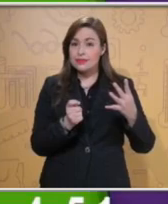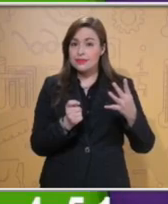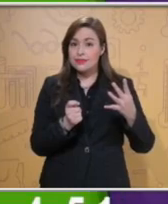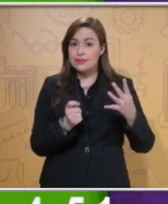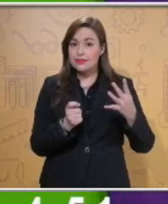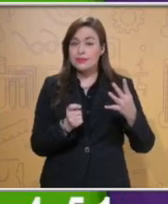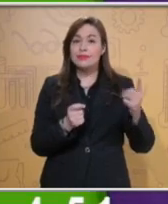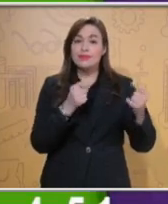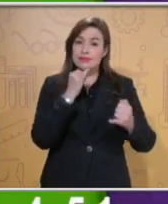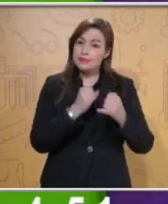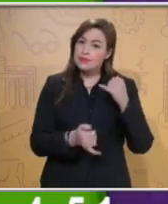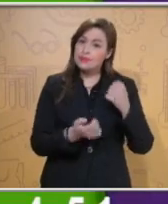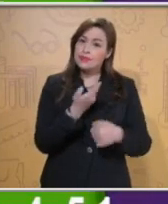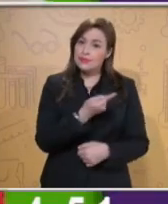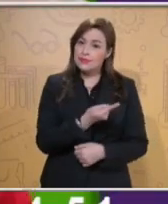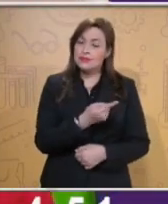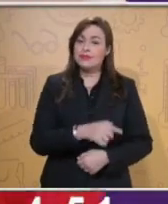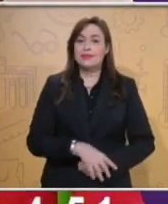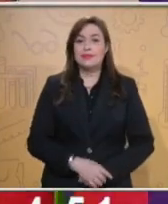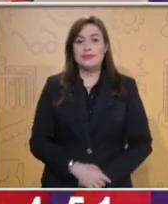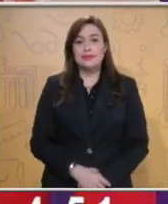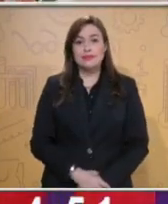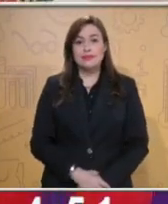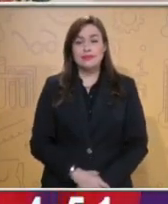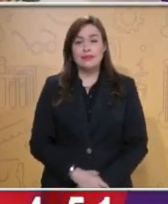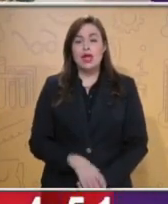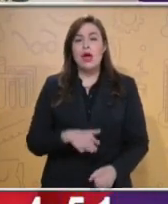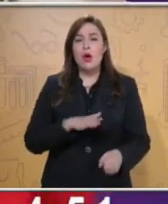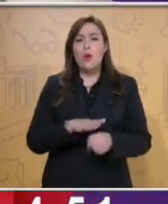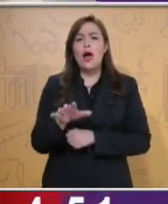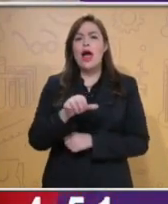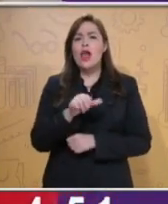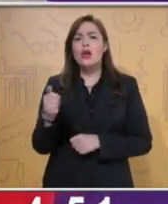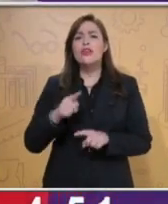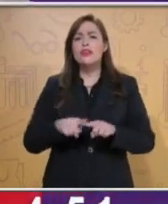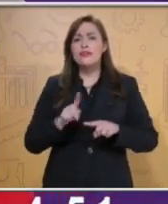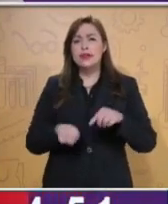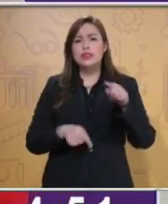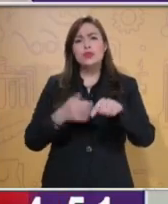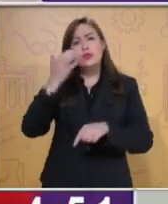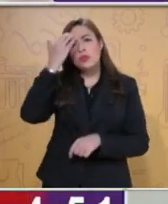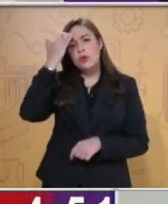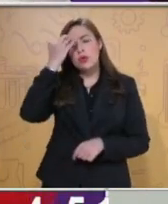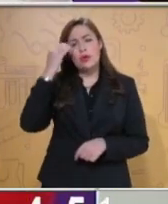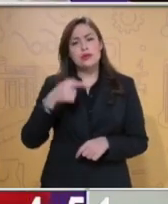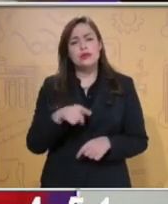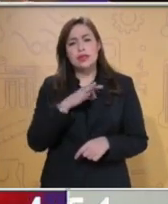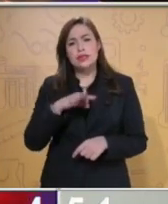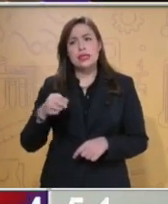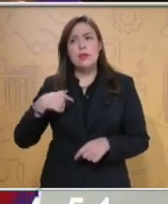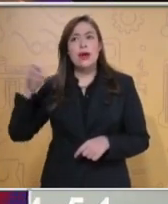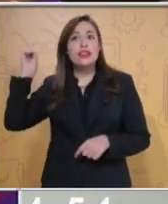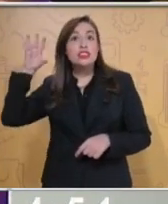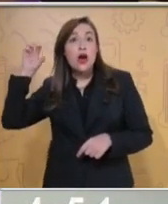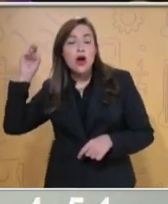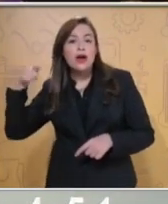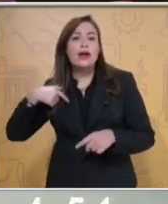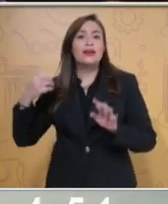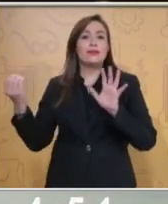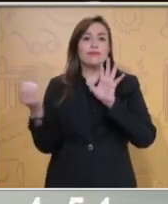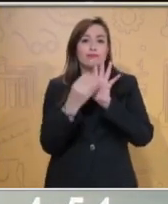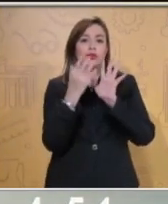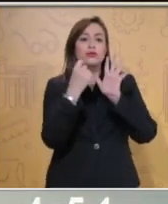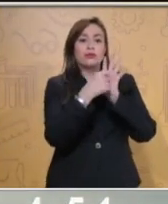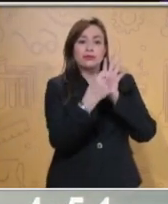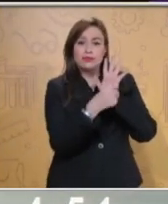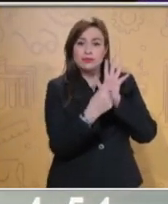for this one, okay? Which other onomatopoeias do you know? Which other kind of sound effects do you know?